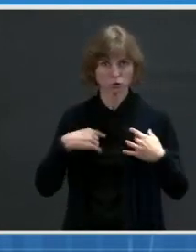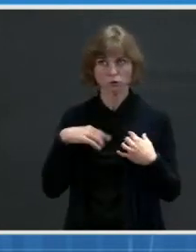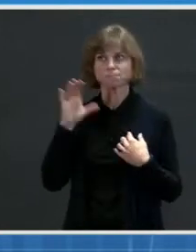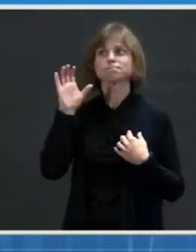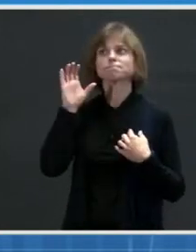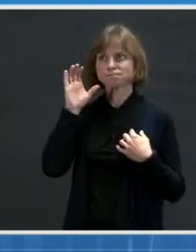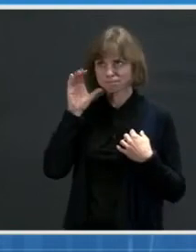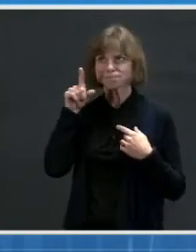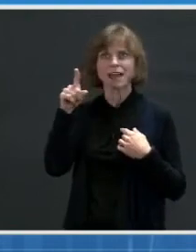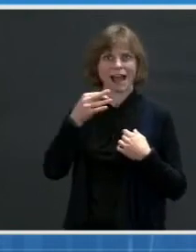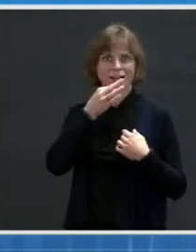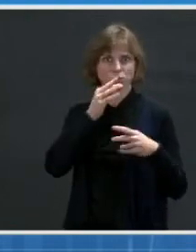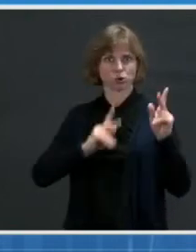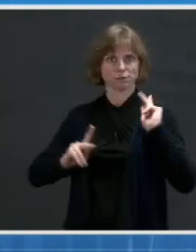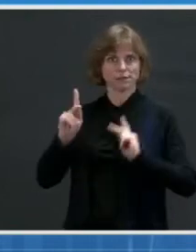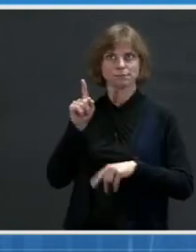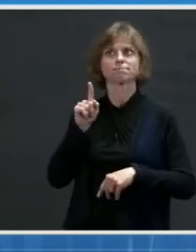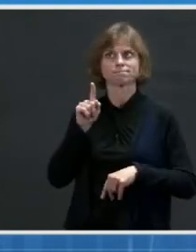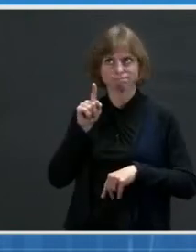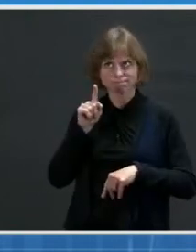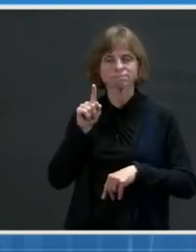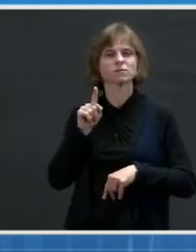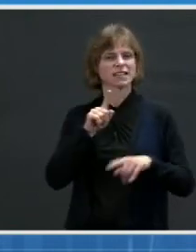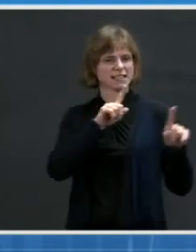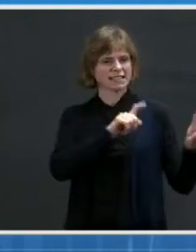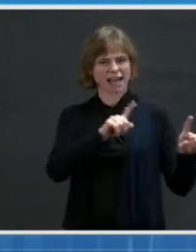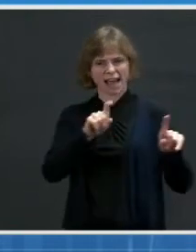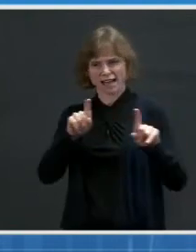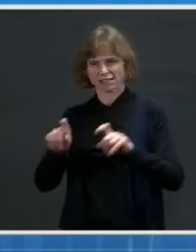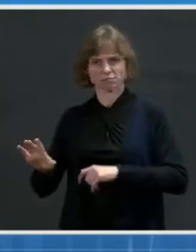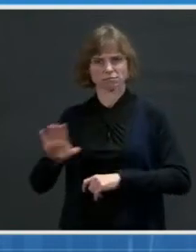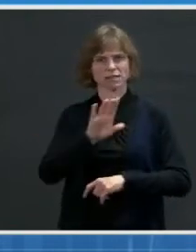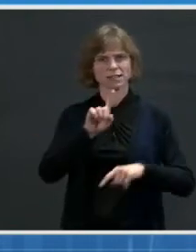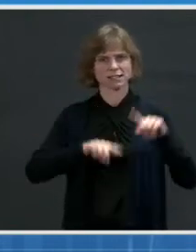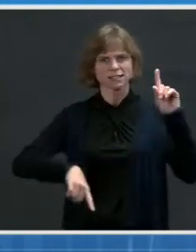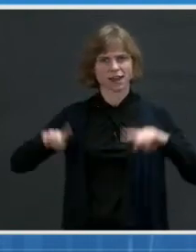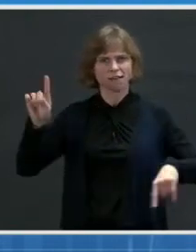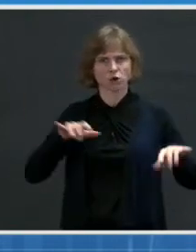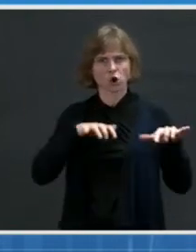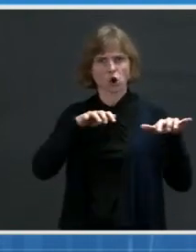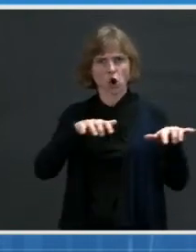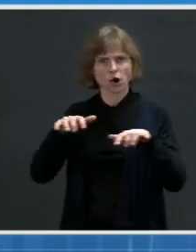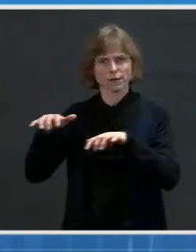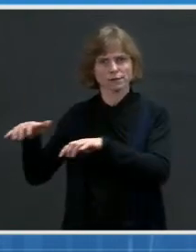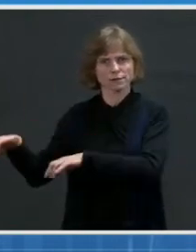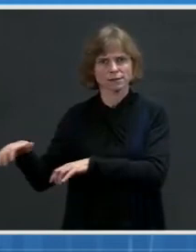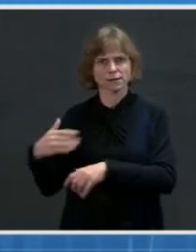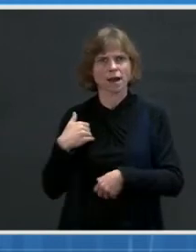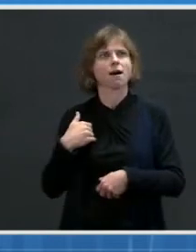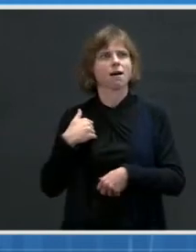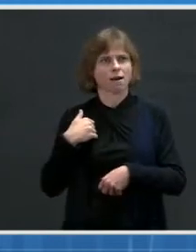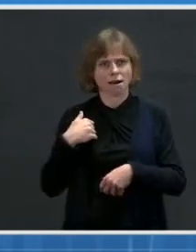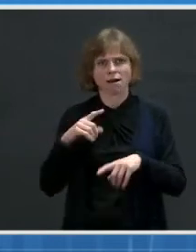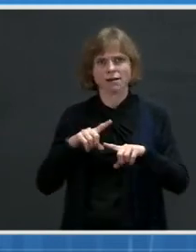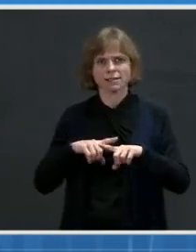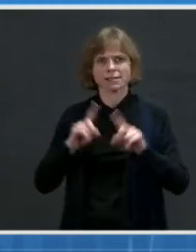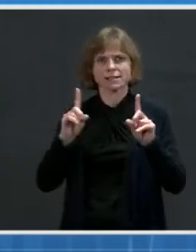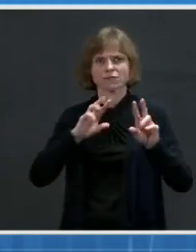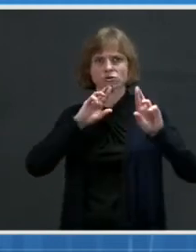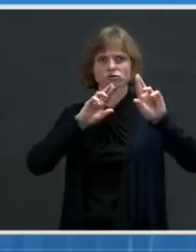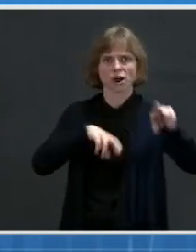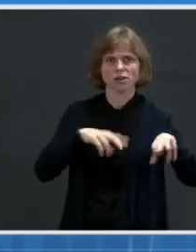experts, testing how different audiences react to different methods of communication and different messengers,